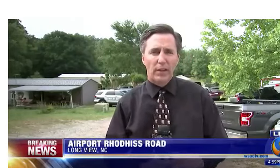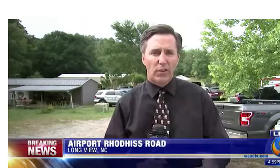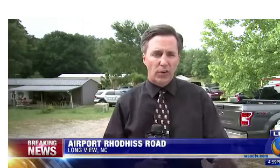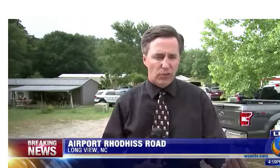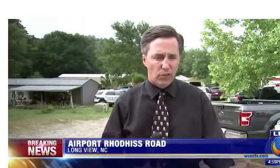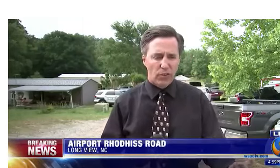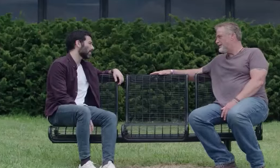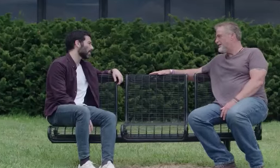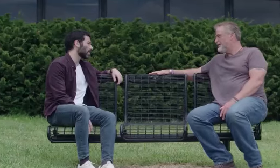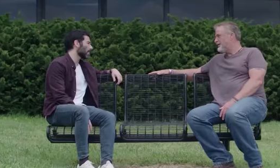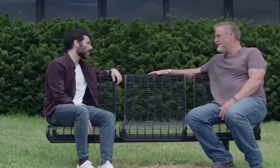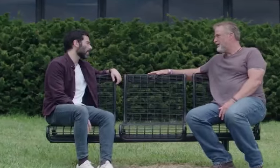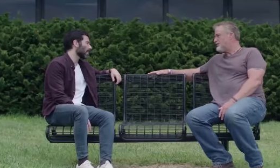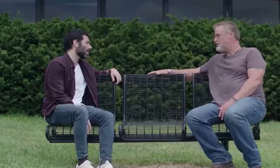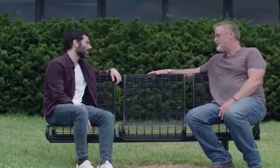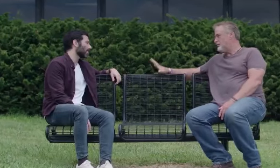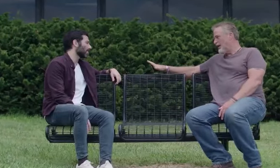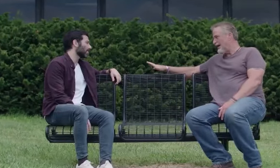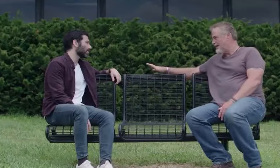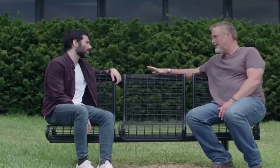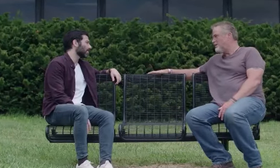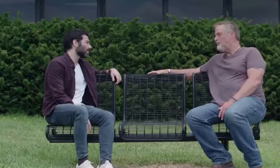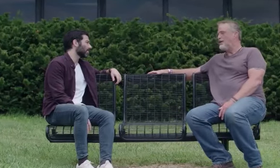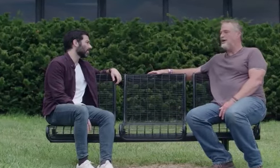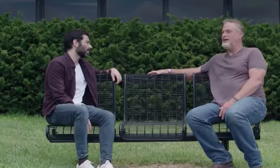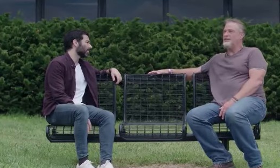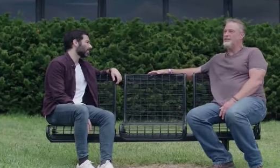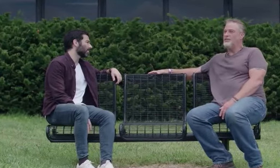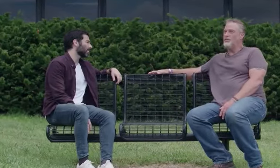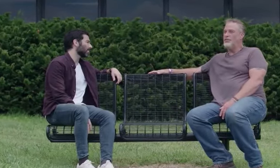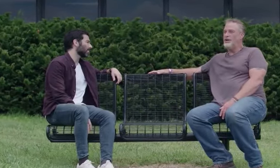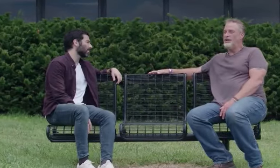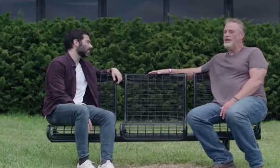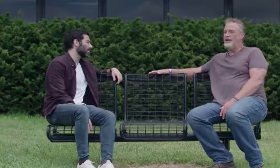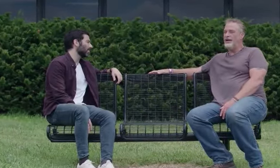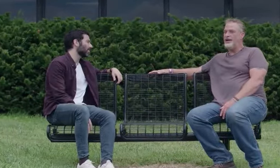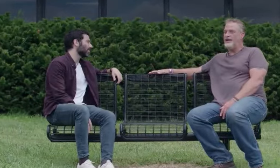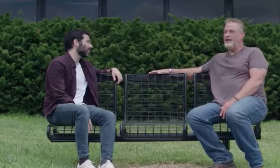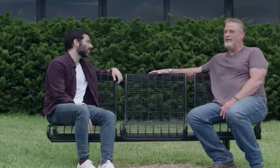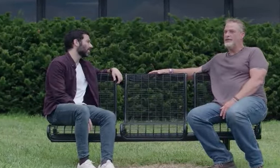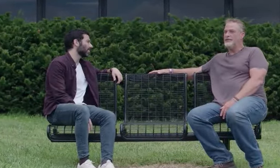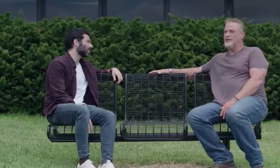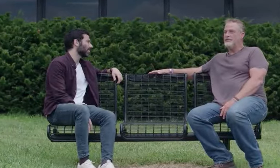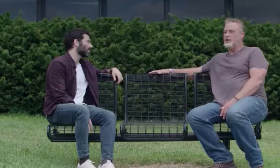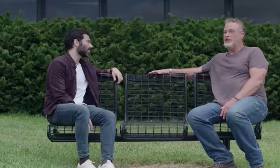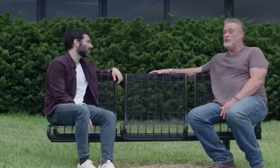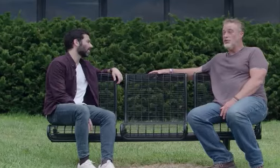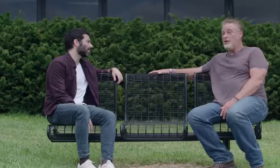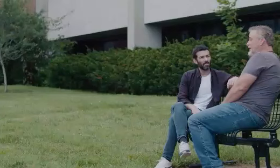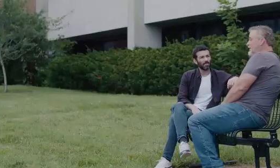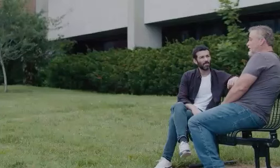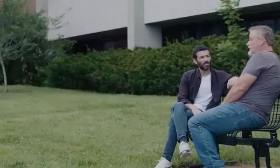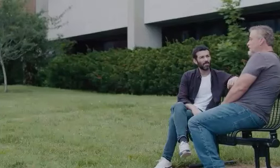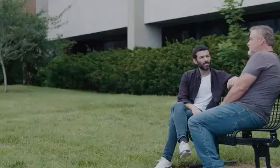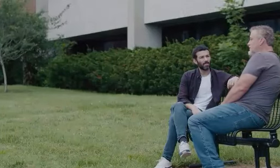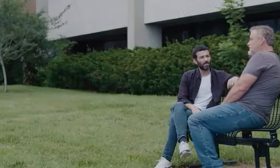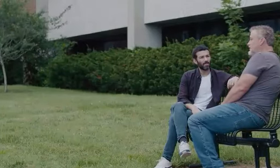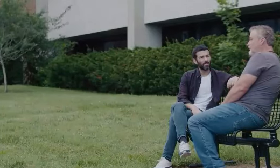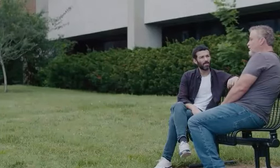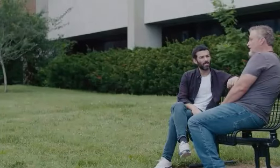warrant. Dr. Peter Kraska, a criminologist at Eastern Kentucky University, estimates the police now perform somewhere